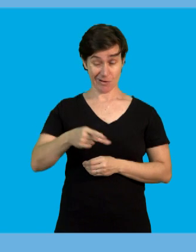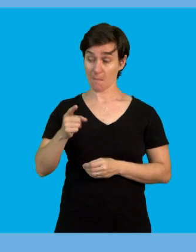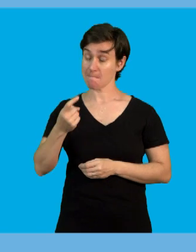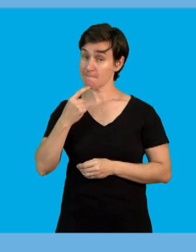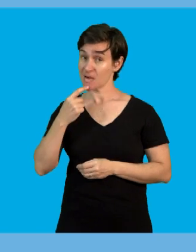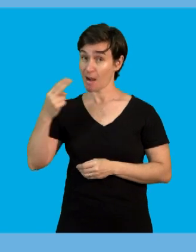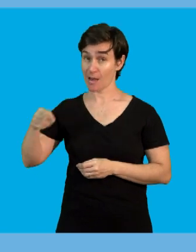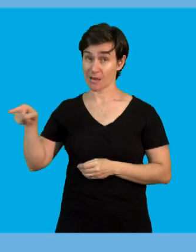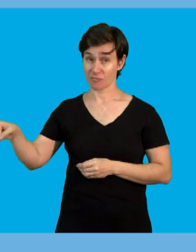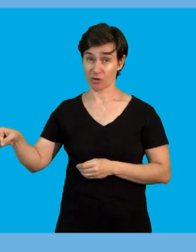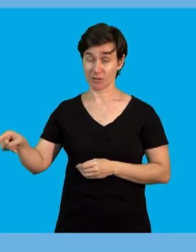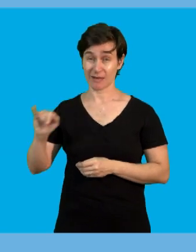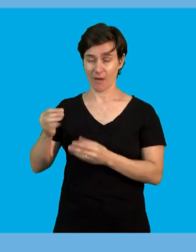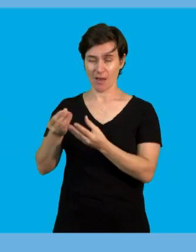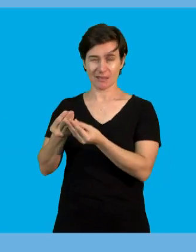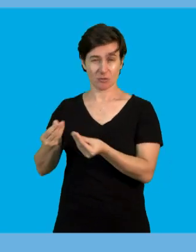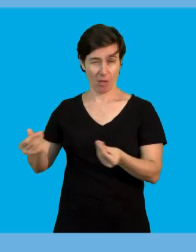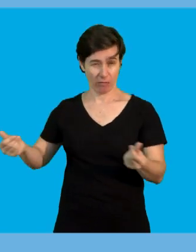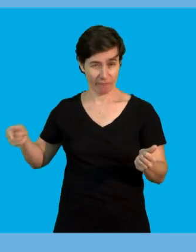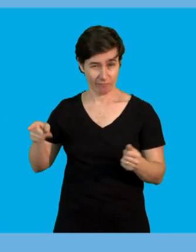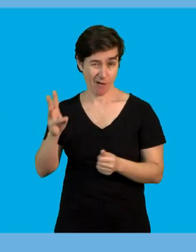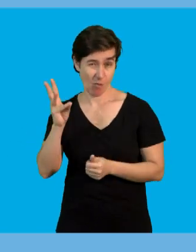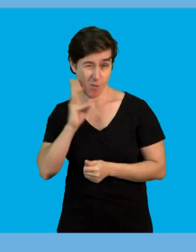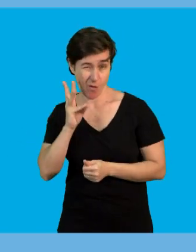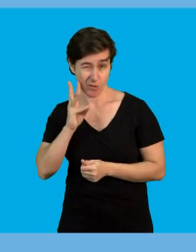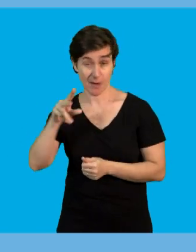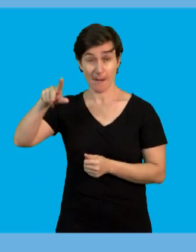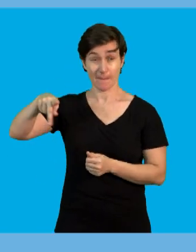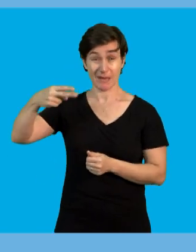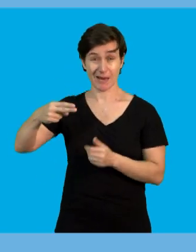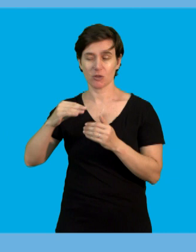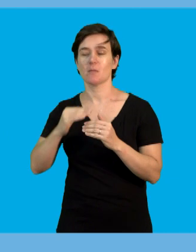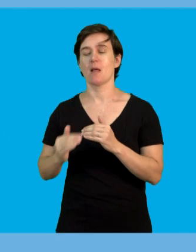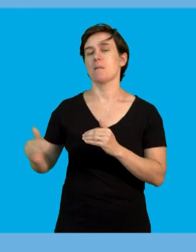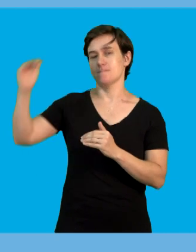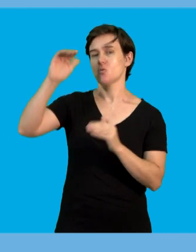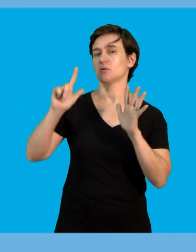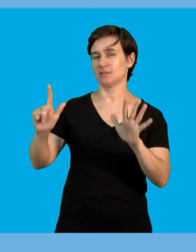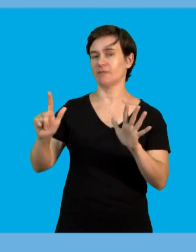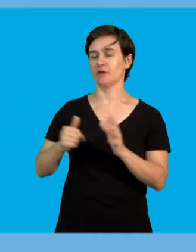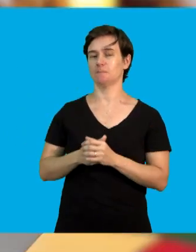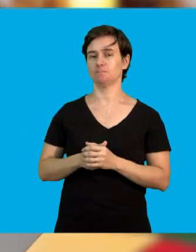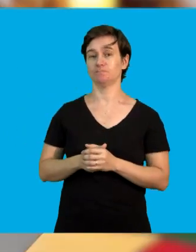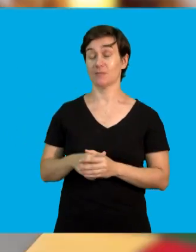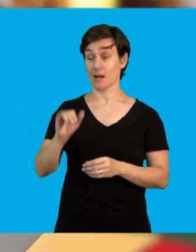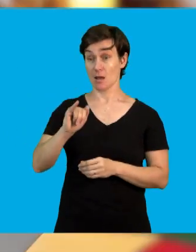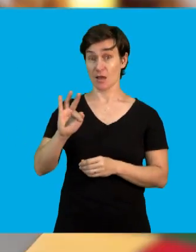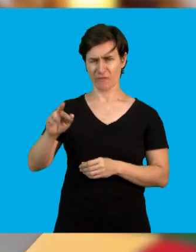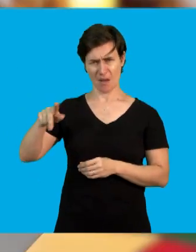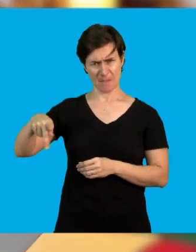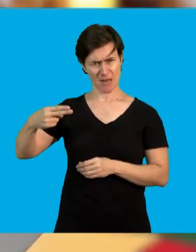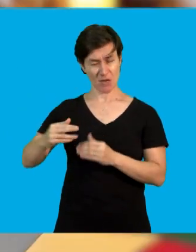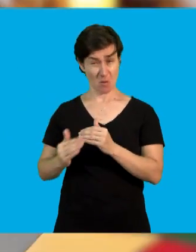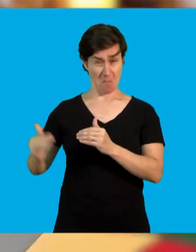metal hydroxide, once it is dissolved in water, the pH is going to be above 7. And we know that once the pH